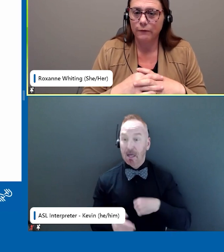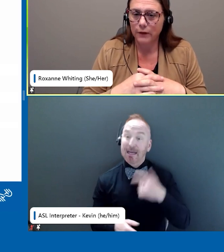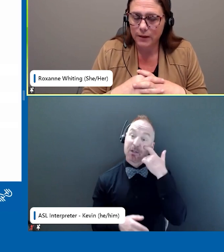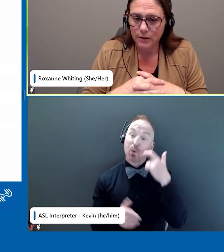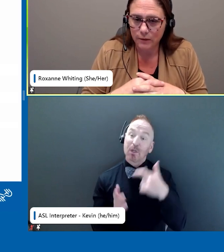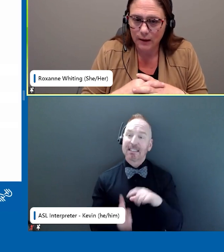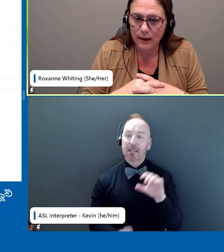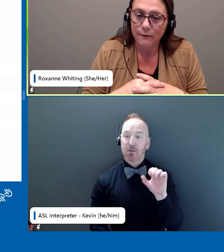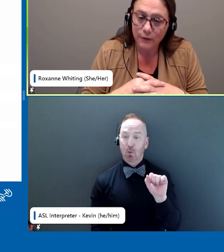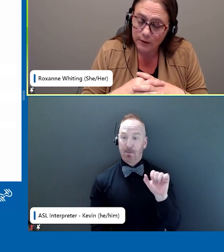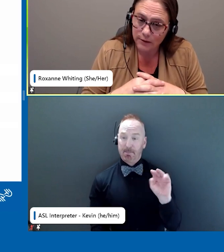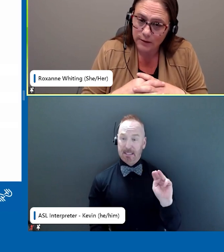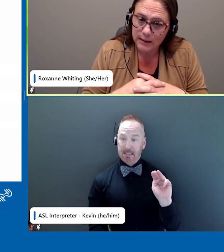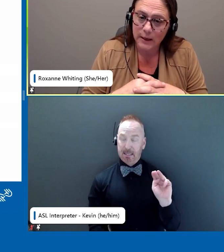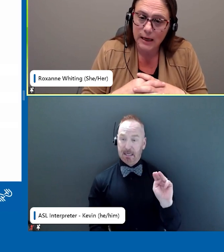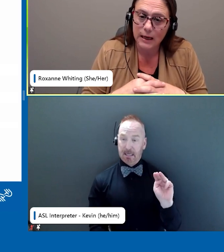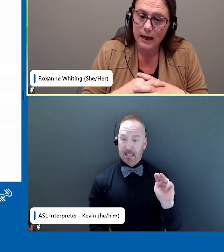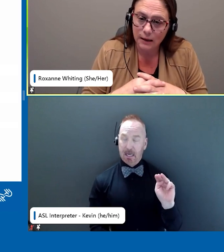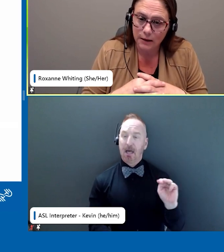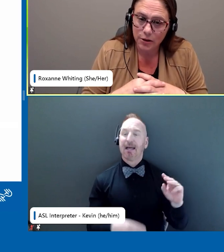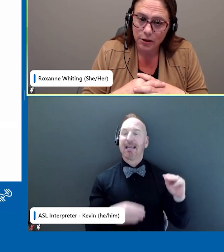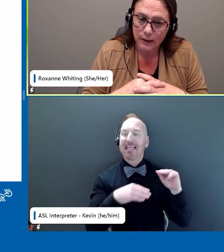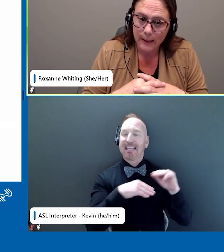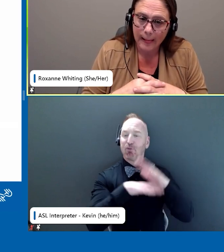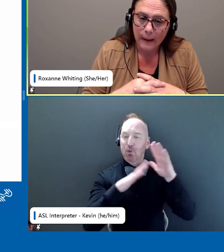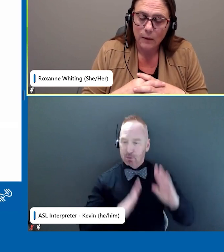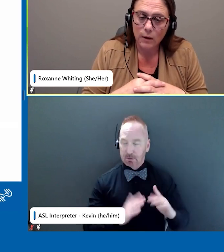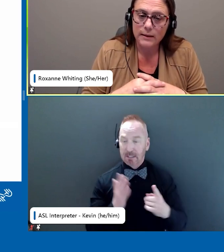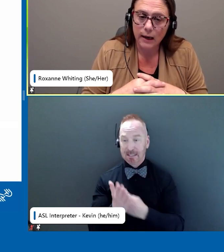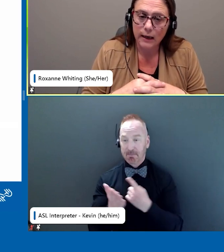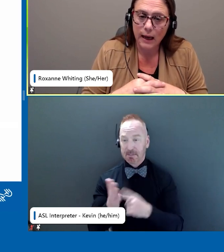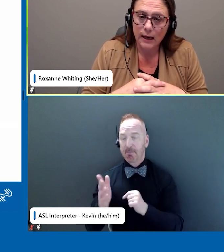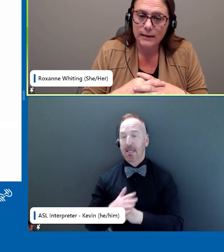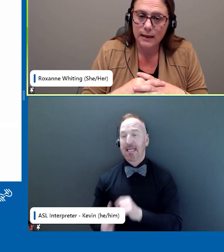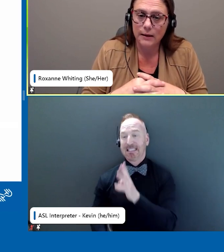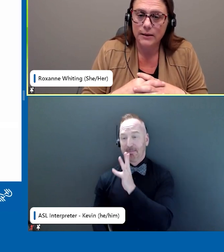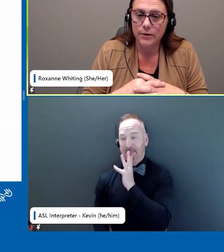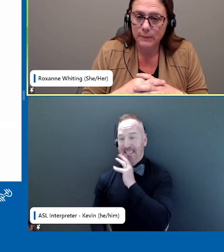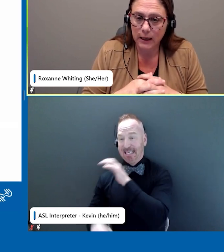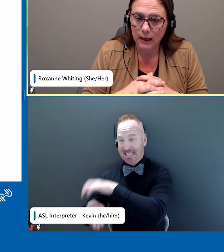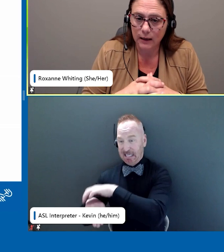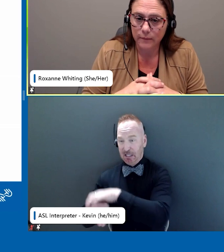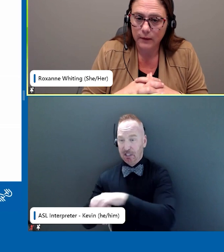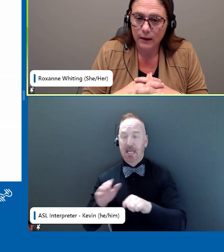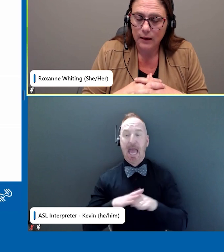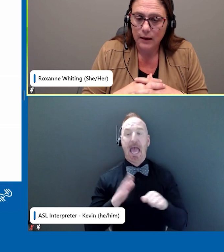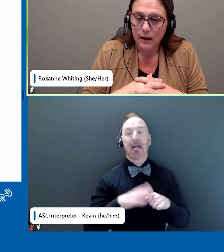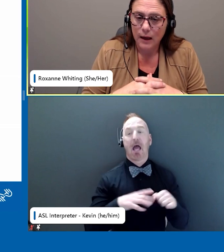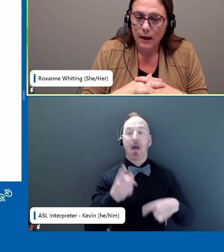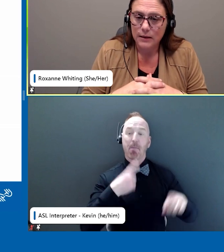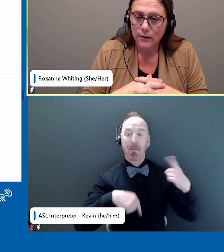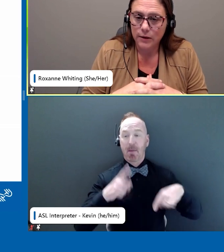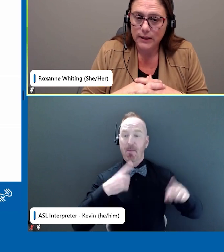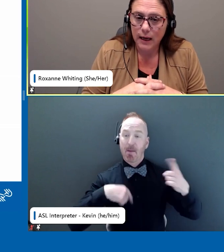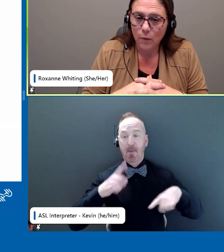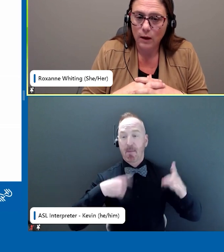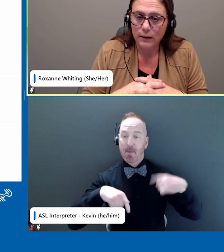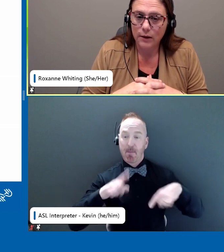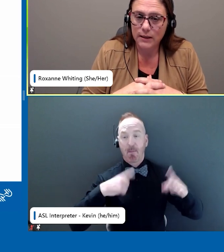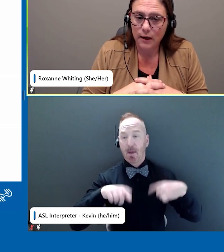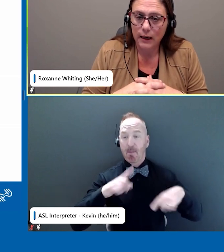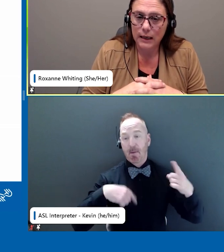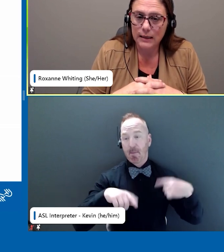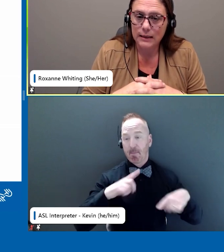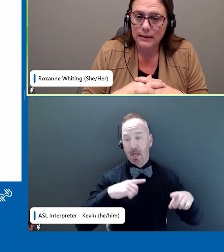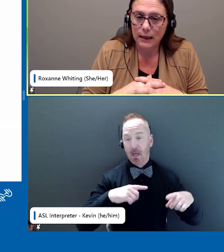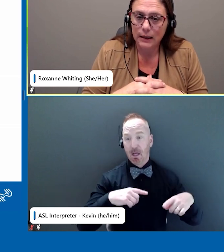media influencers speaking English while signing ASL as they're speaking. So you're saying what